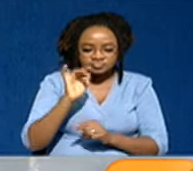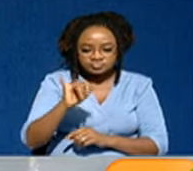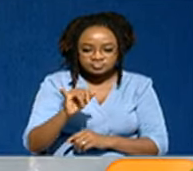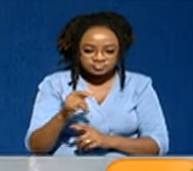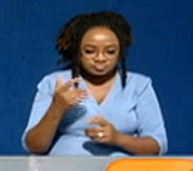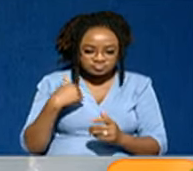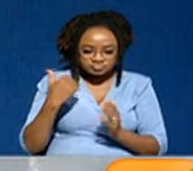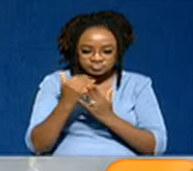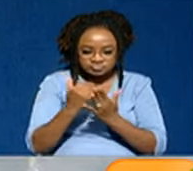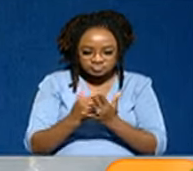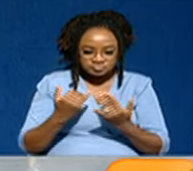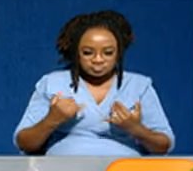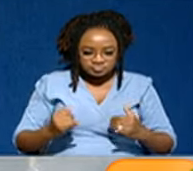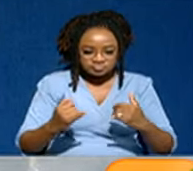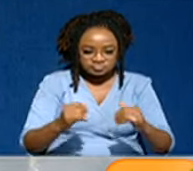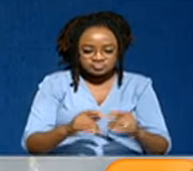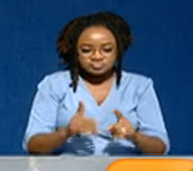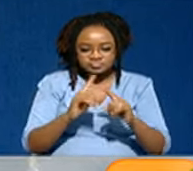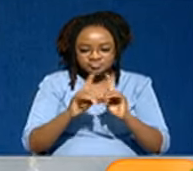out.